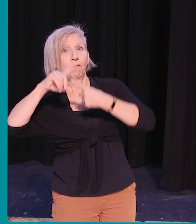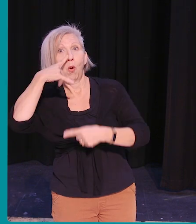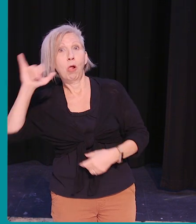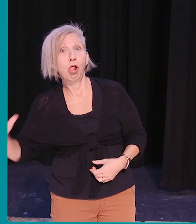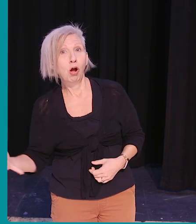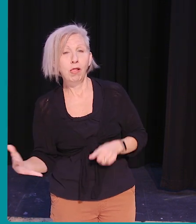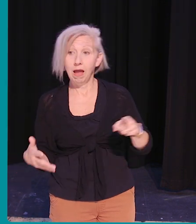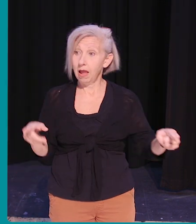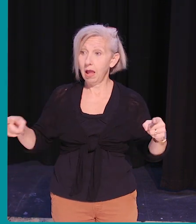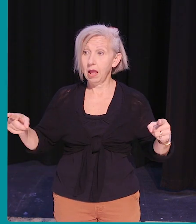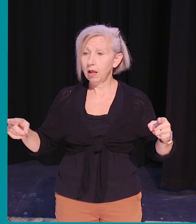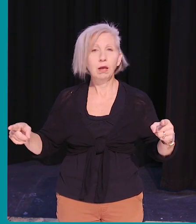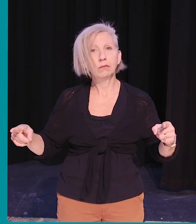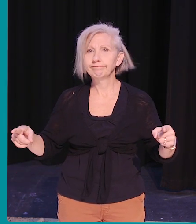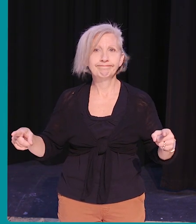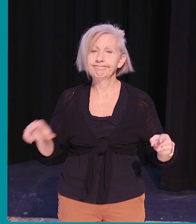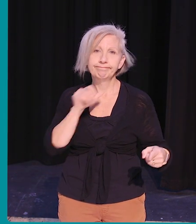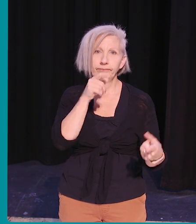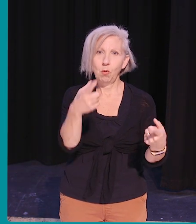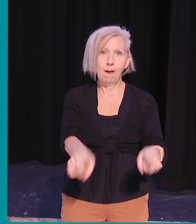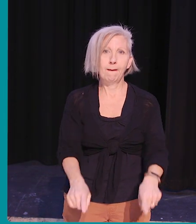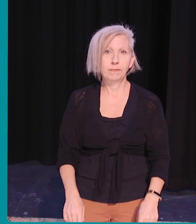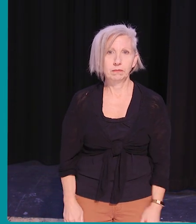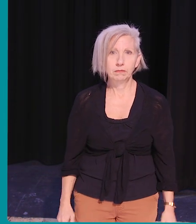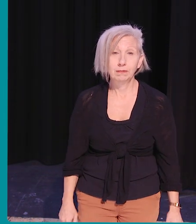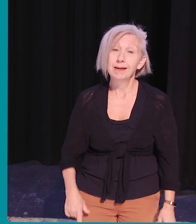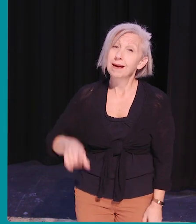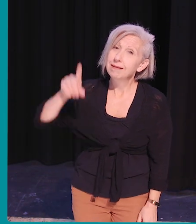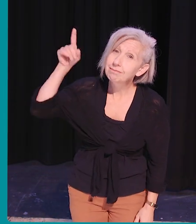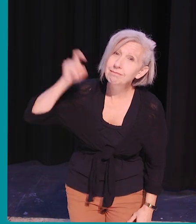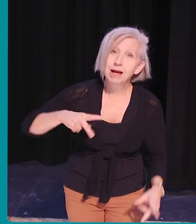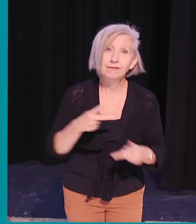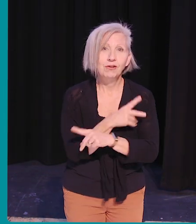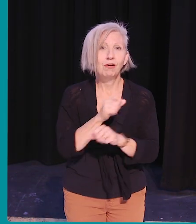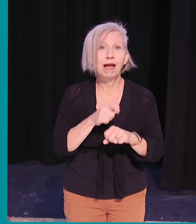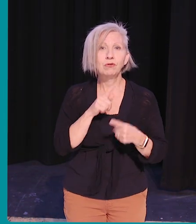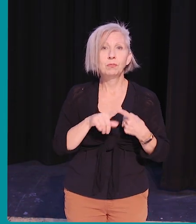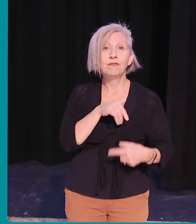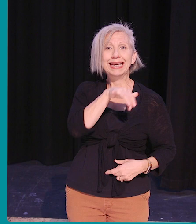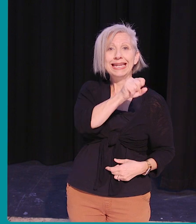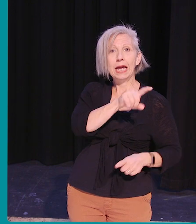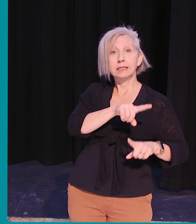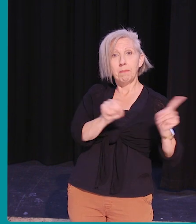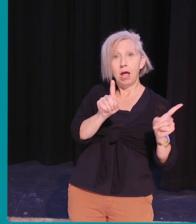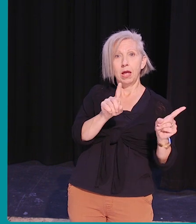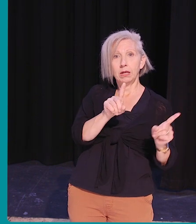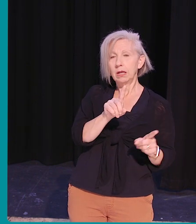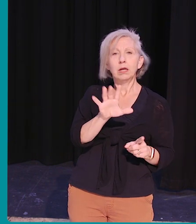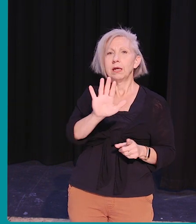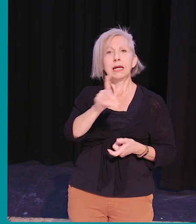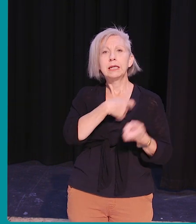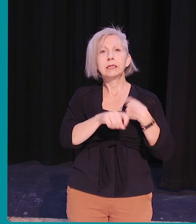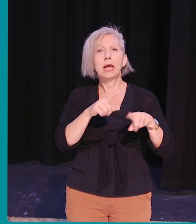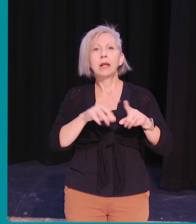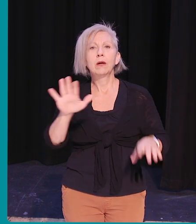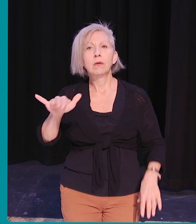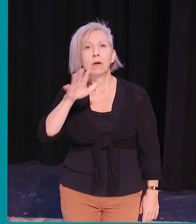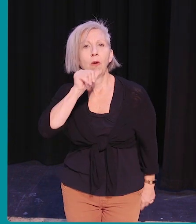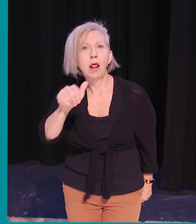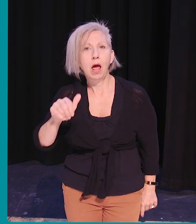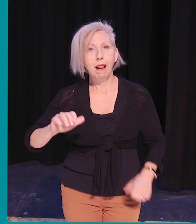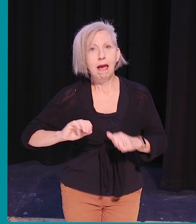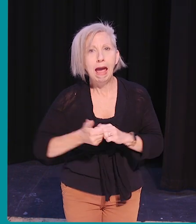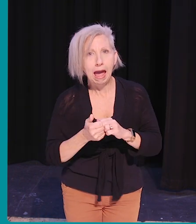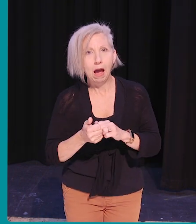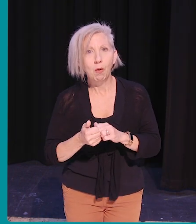got to figure out how to tip the balance. You got to figure out how to move from a yes but mindset to a why not and how can we.